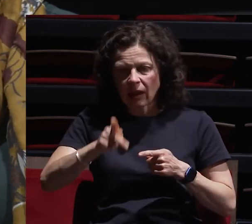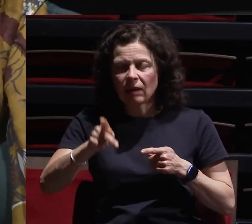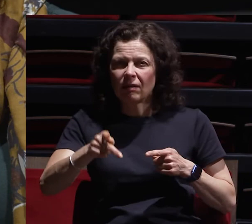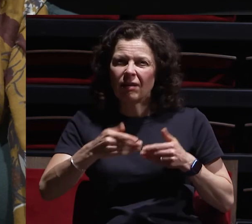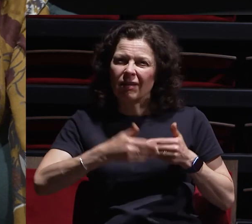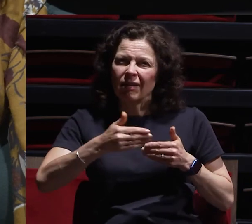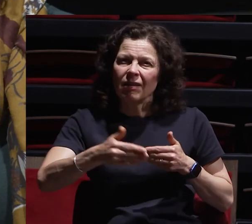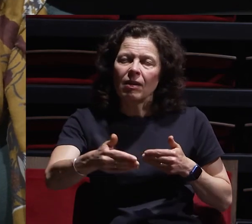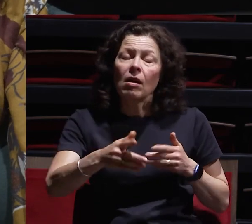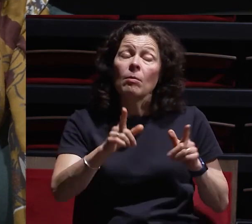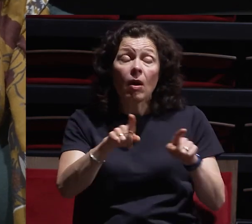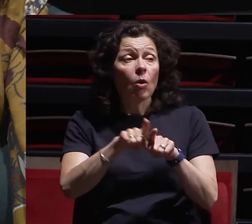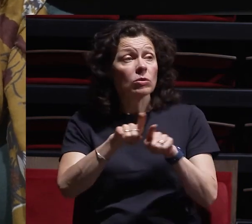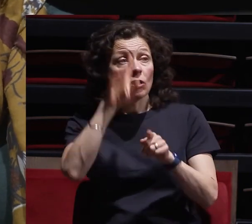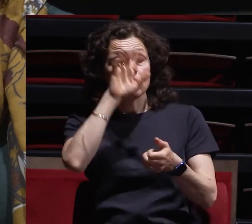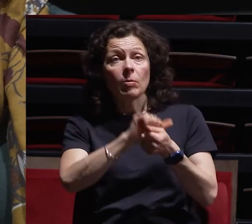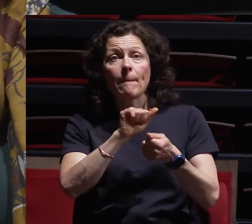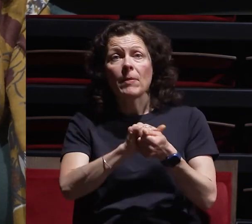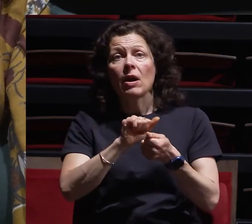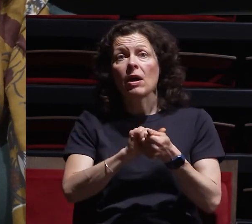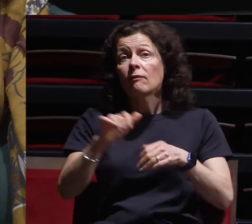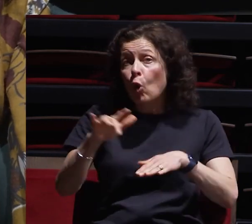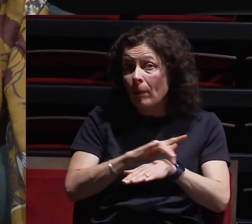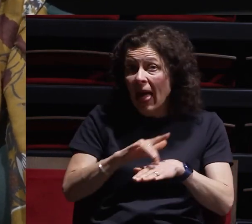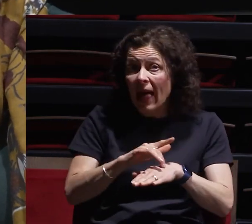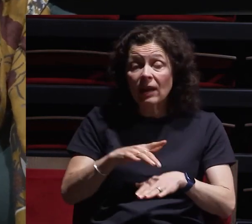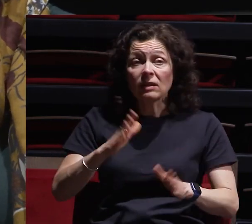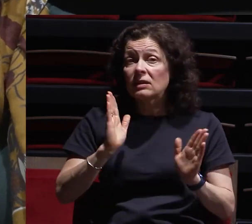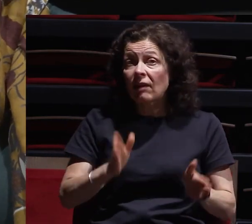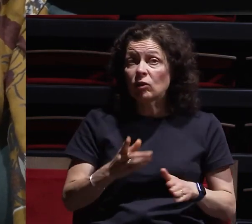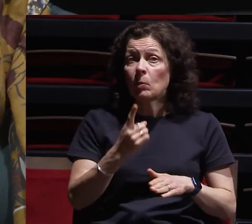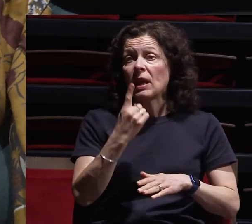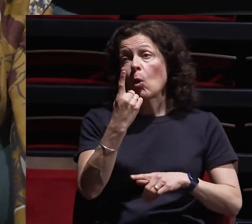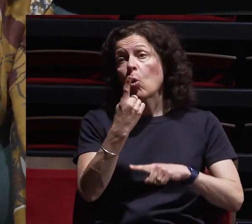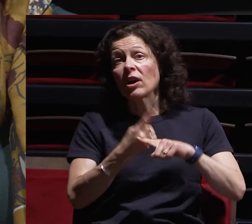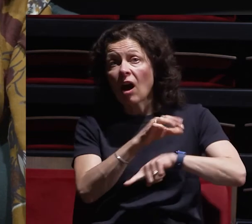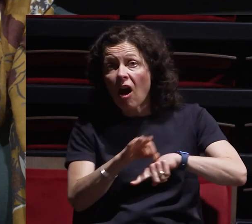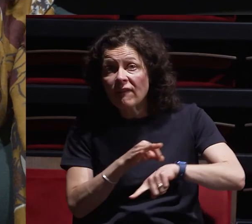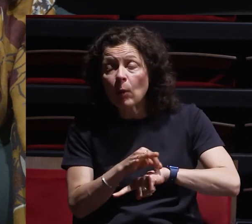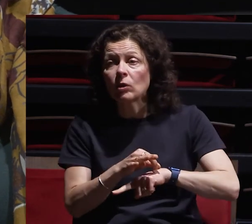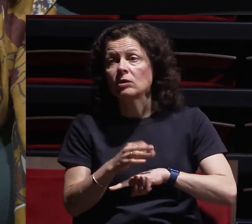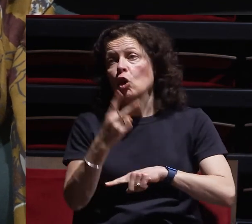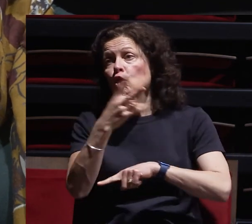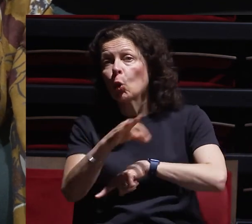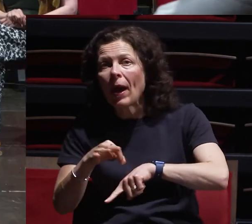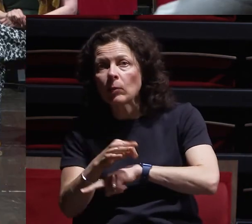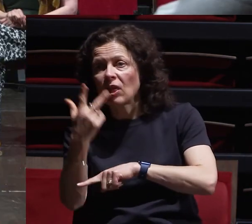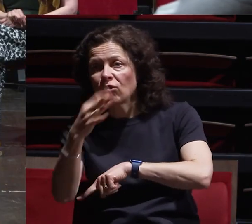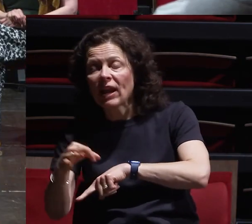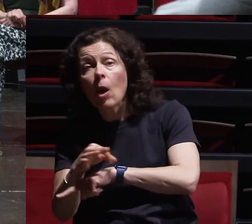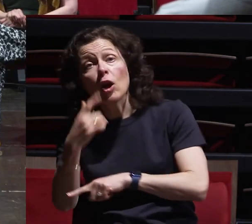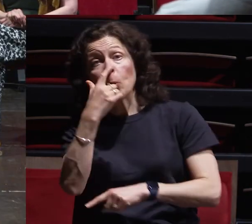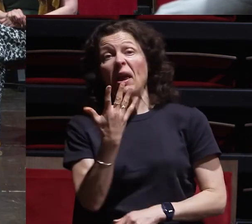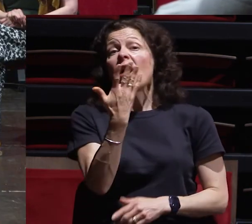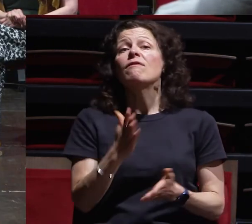again. But I think it's also really important to remember that for something to be a play, it doesn't need to be an hour and a half or 2 hours or 3 hours long.